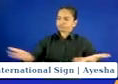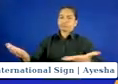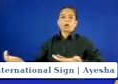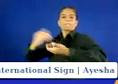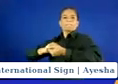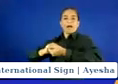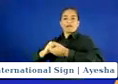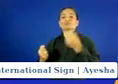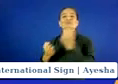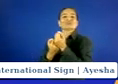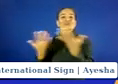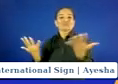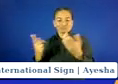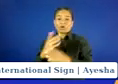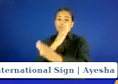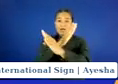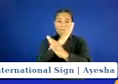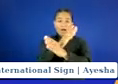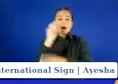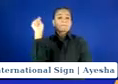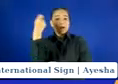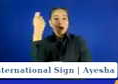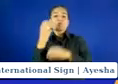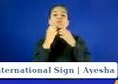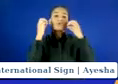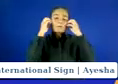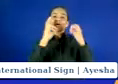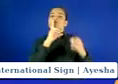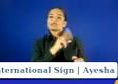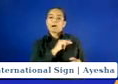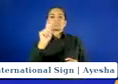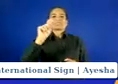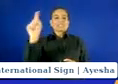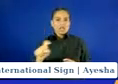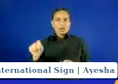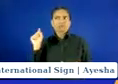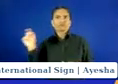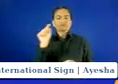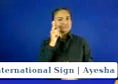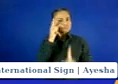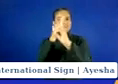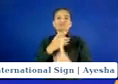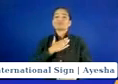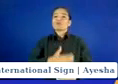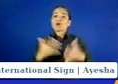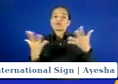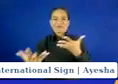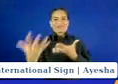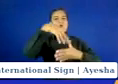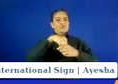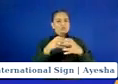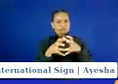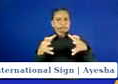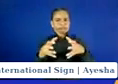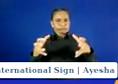of inclusive growth, social protection, and jobs. The more recent 2023 to